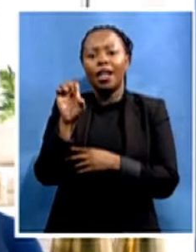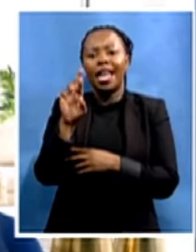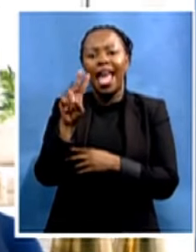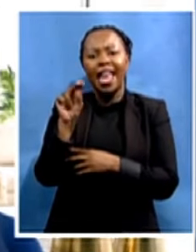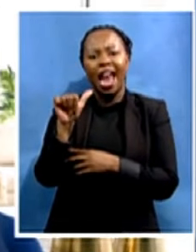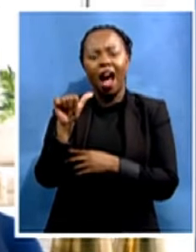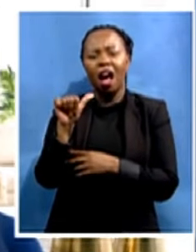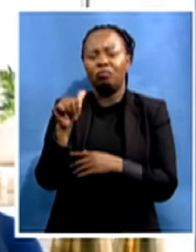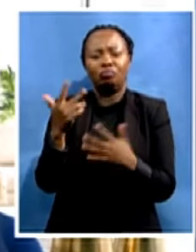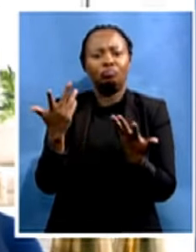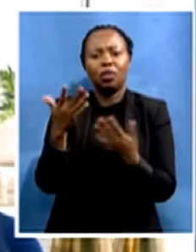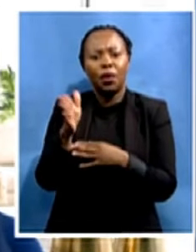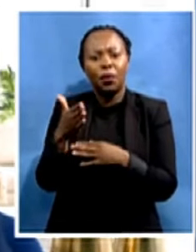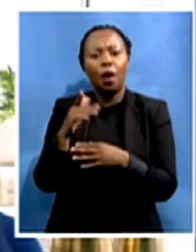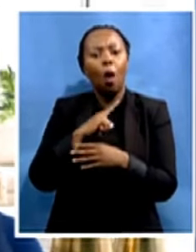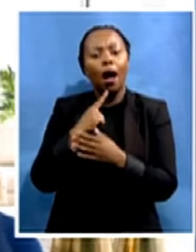vaccines?